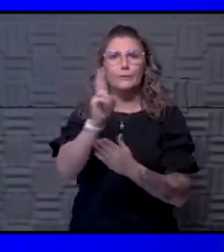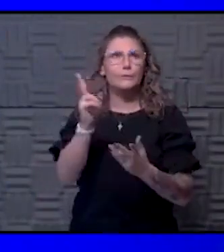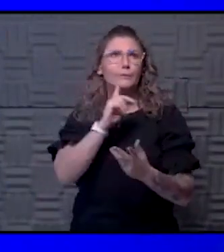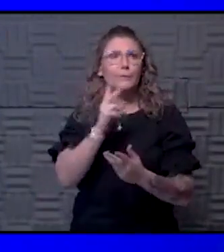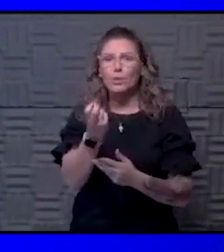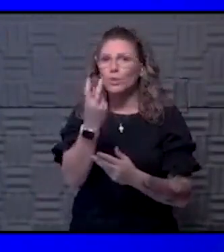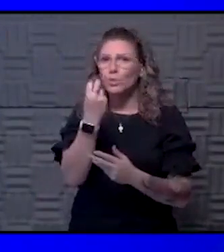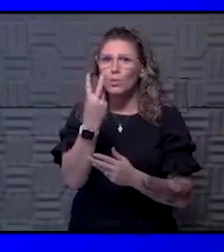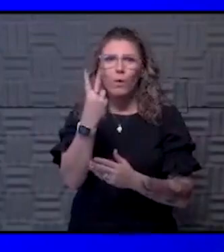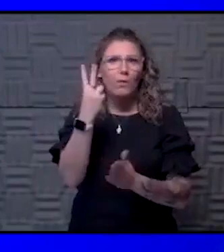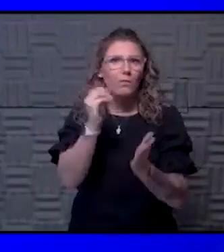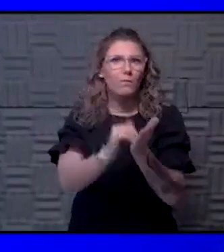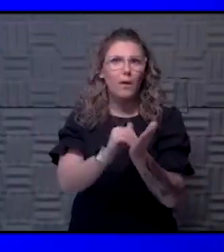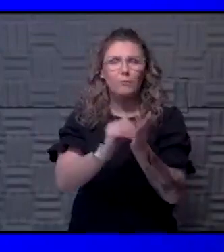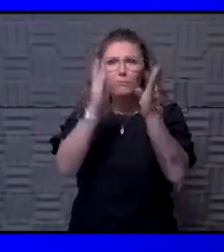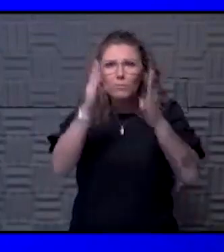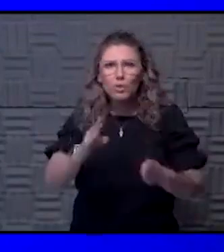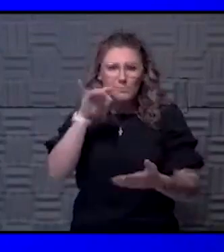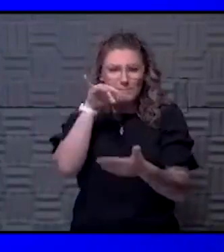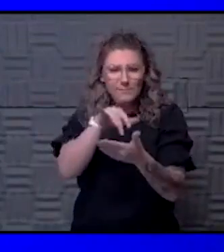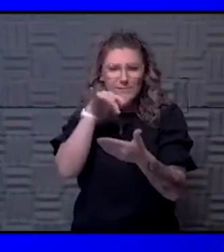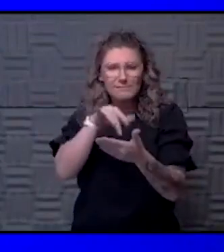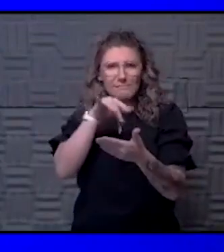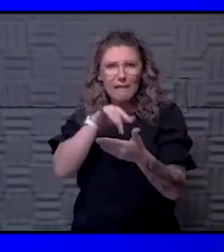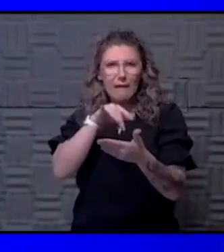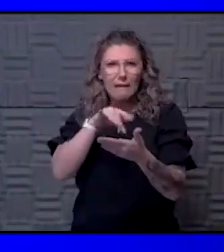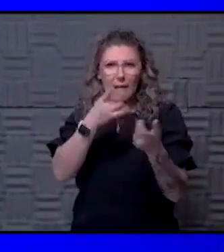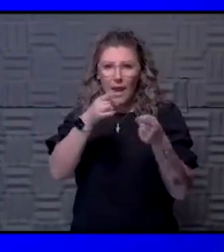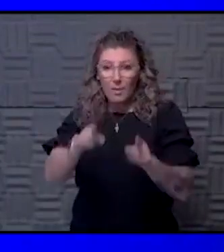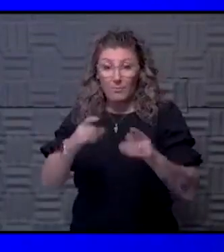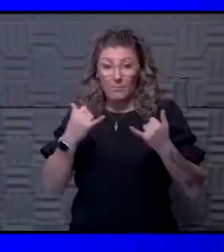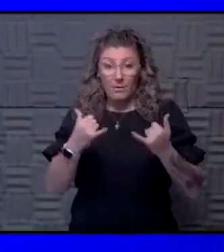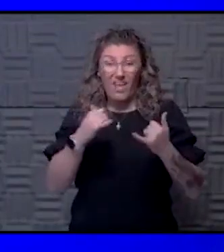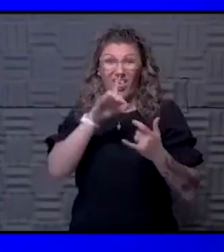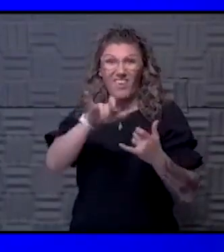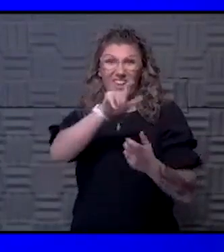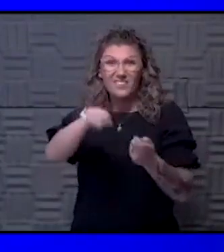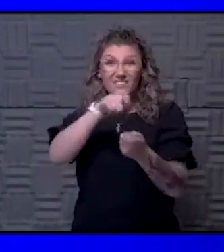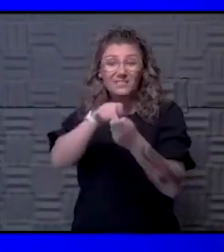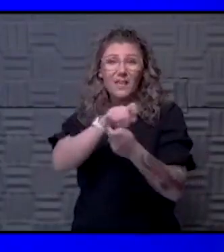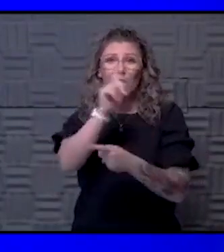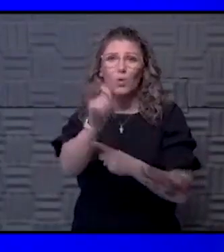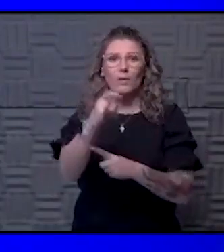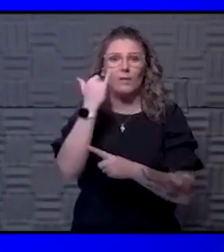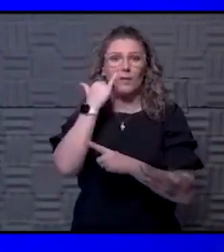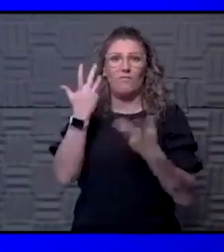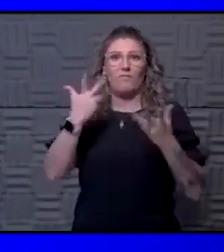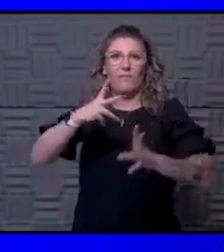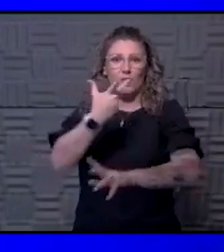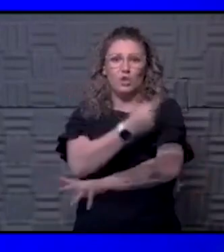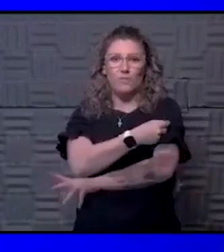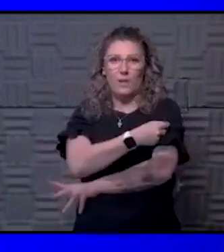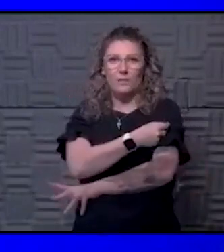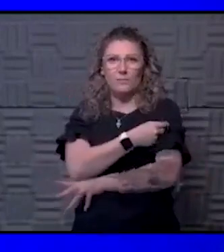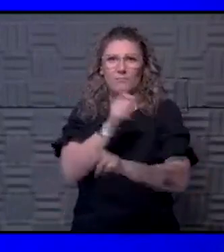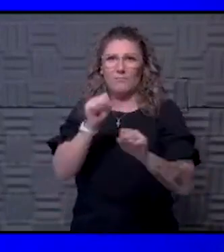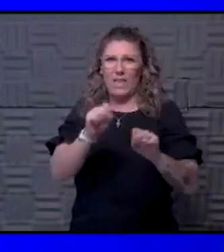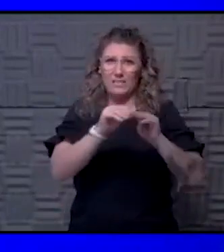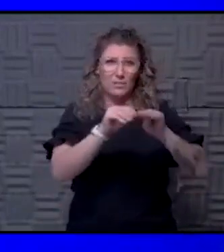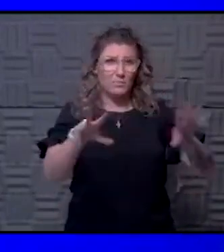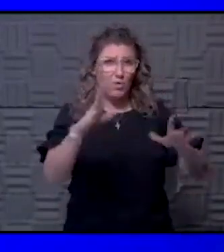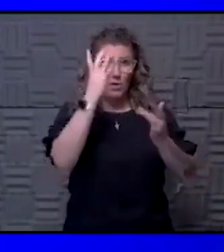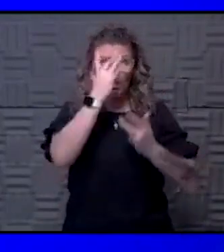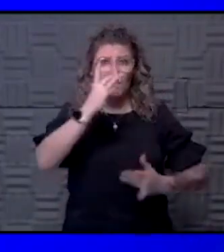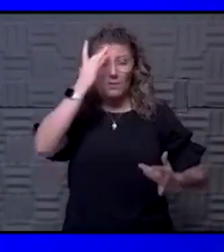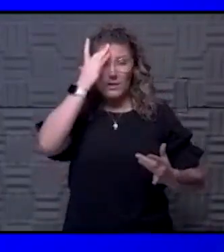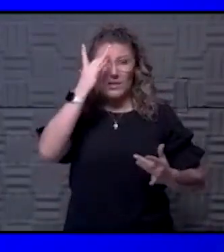person study that is being enrolled right now to look at that exact question. If you are vaccinated, can you still spread the disease? Right now